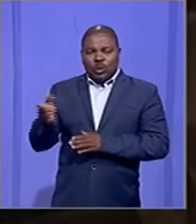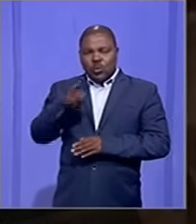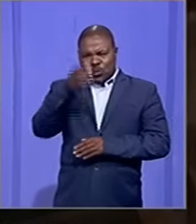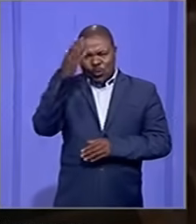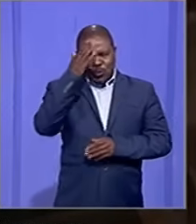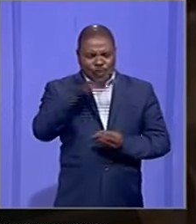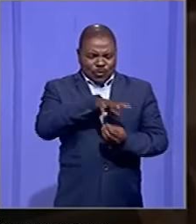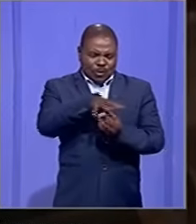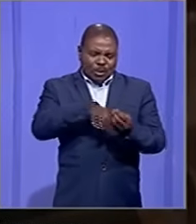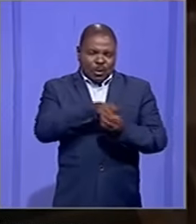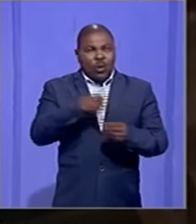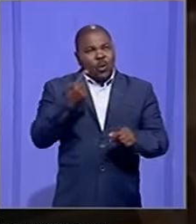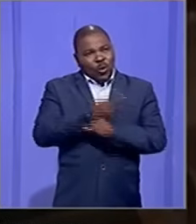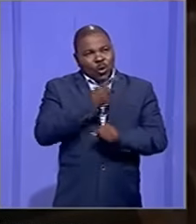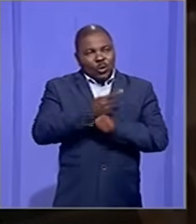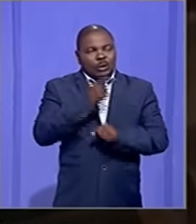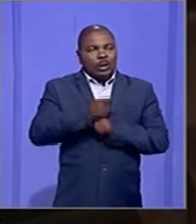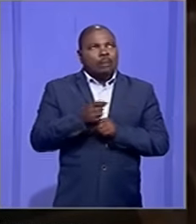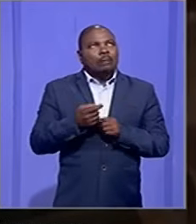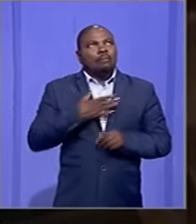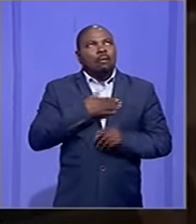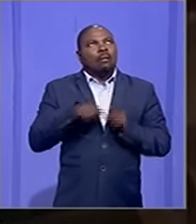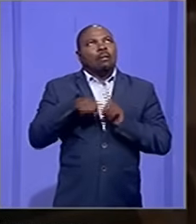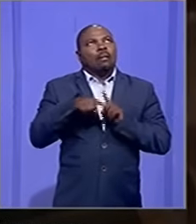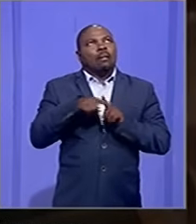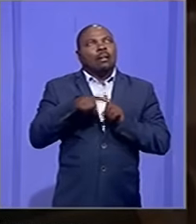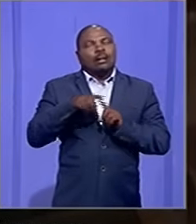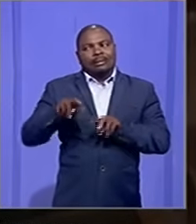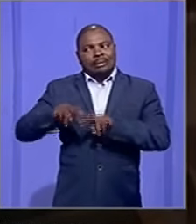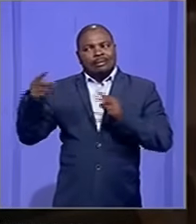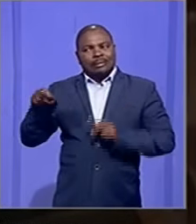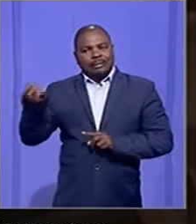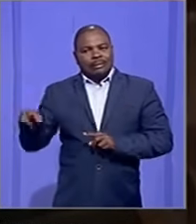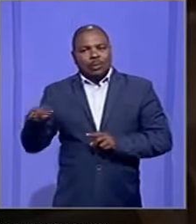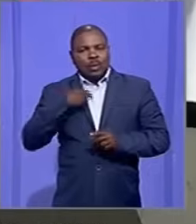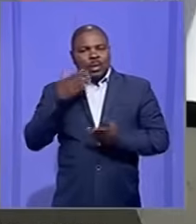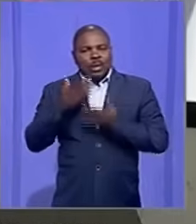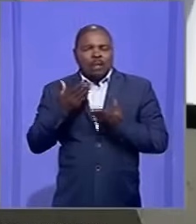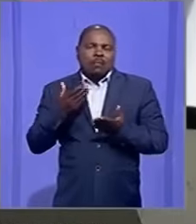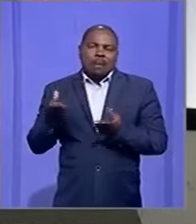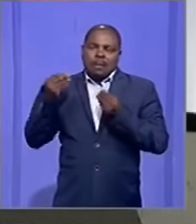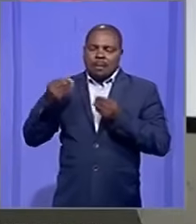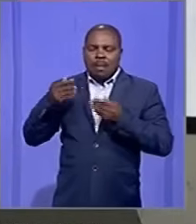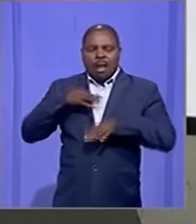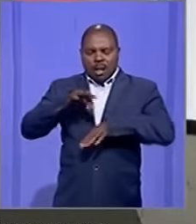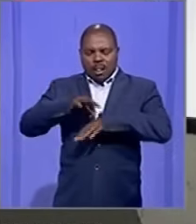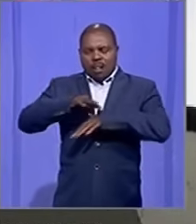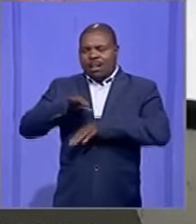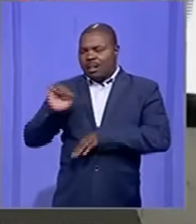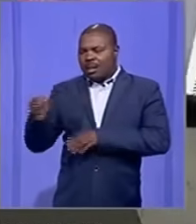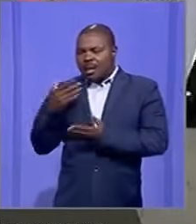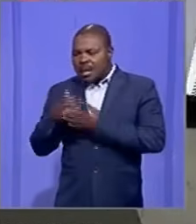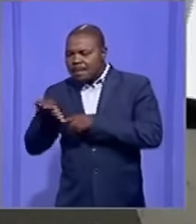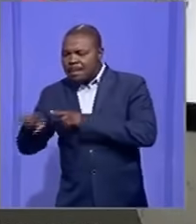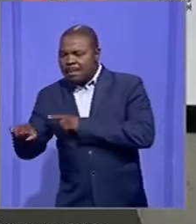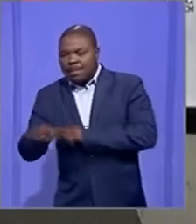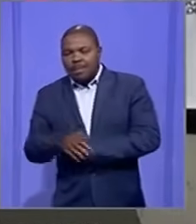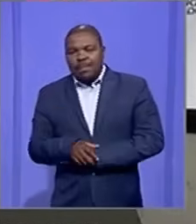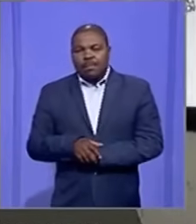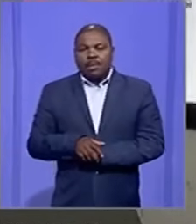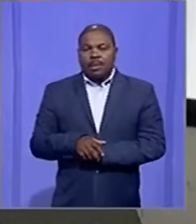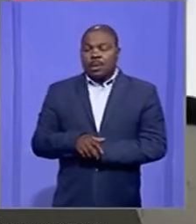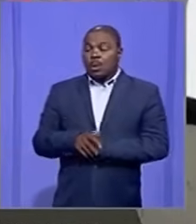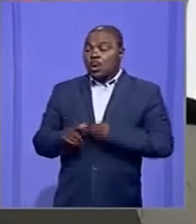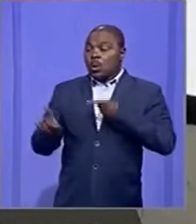tseba always hope is there. Re ne re na le hope hore re tla kreya bo skin. Ngwana o nyametse nakong eo ho neng ho ina